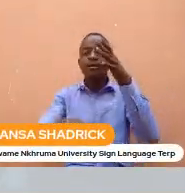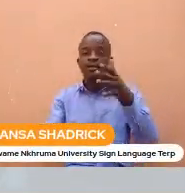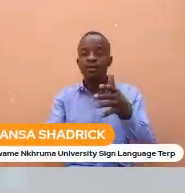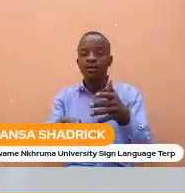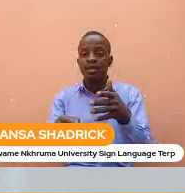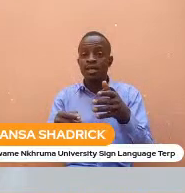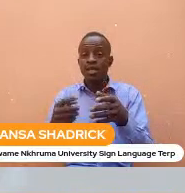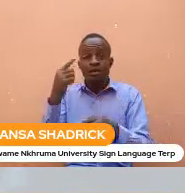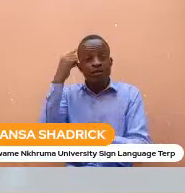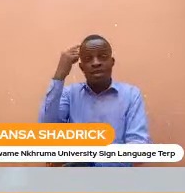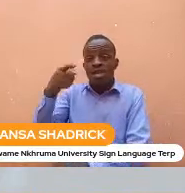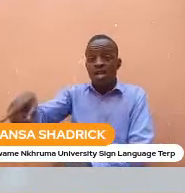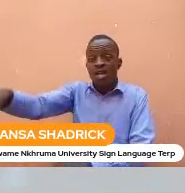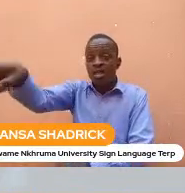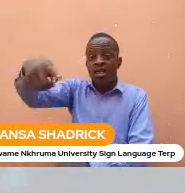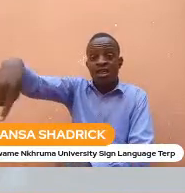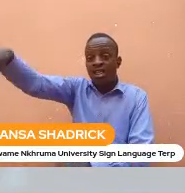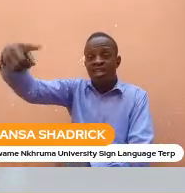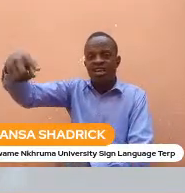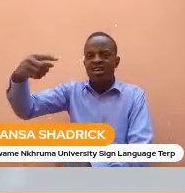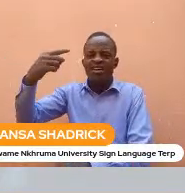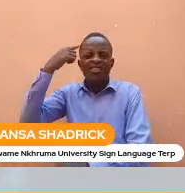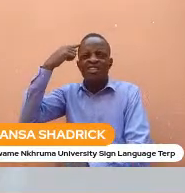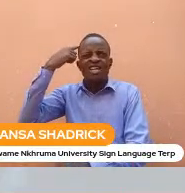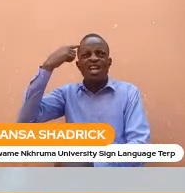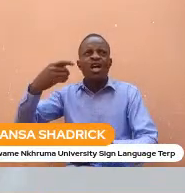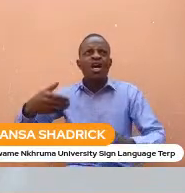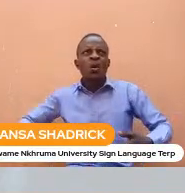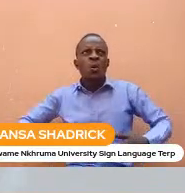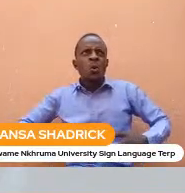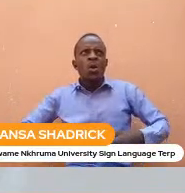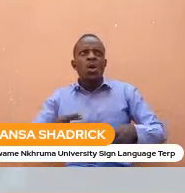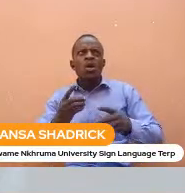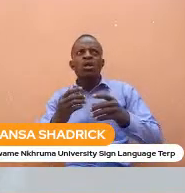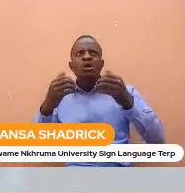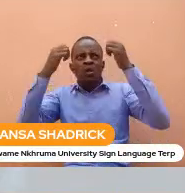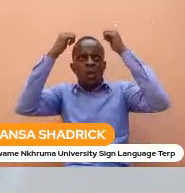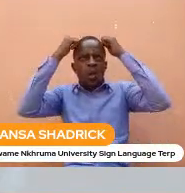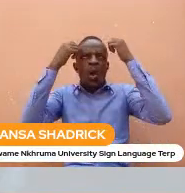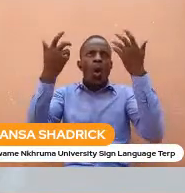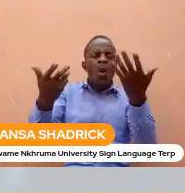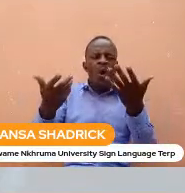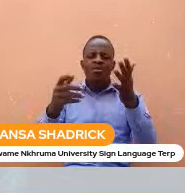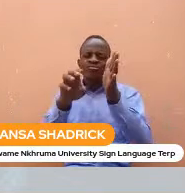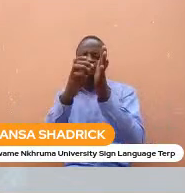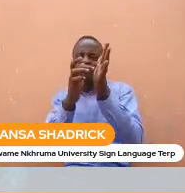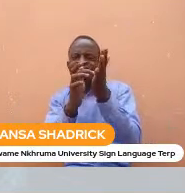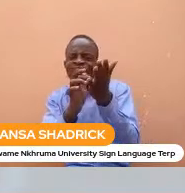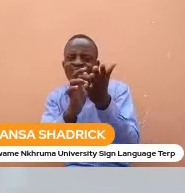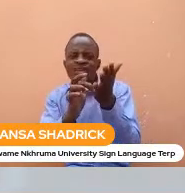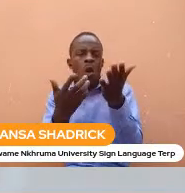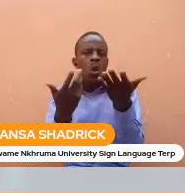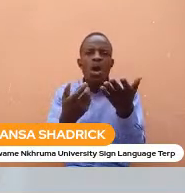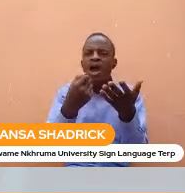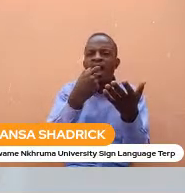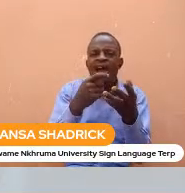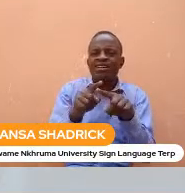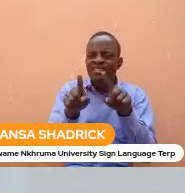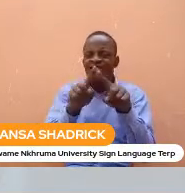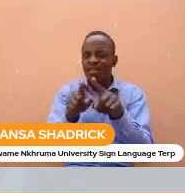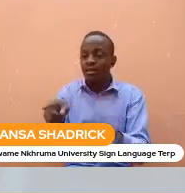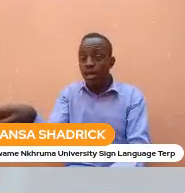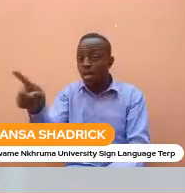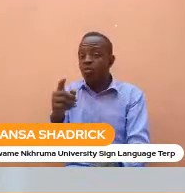opportunities that a young person who chooses to use contraception can have. They are free